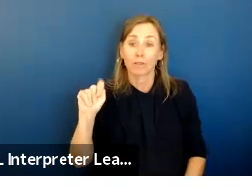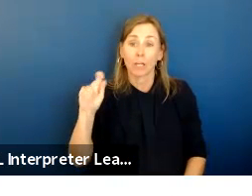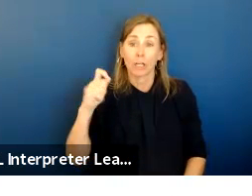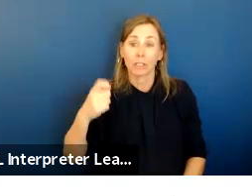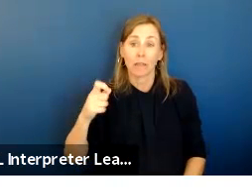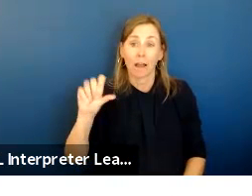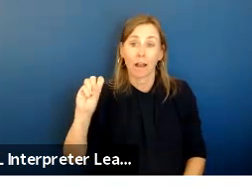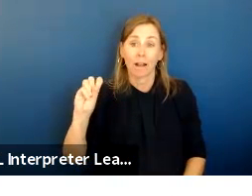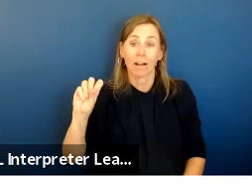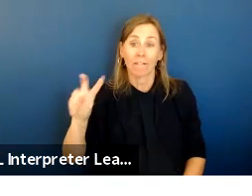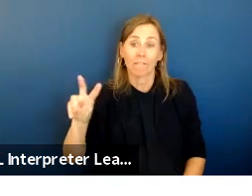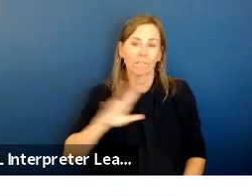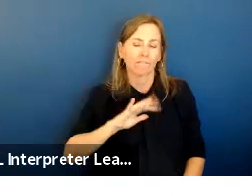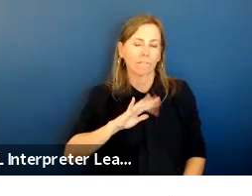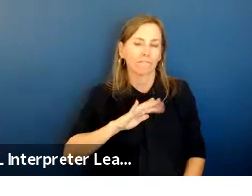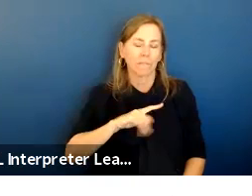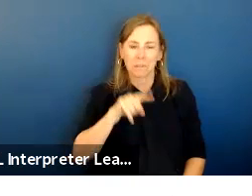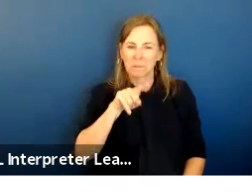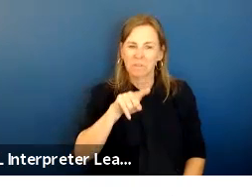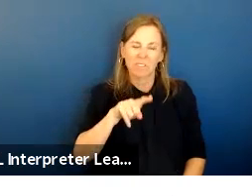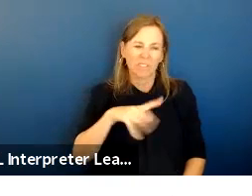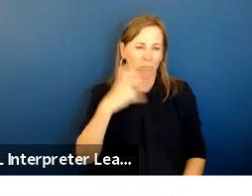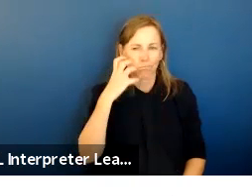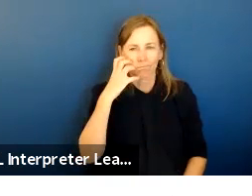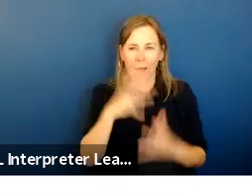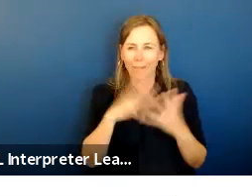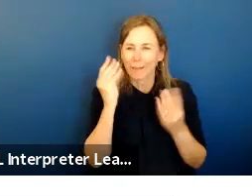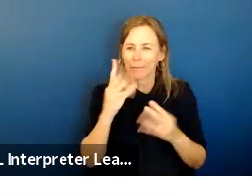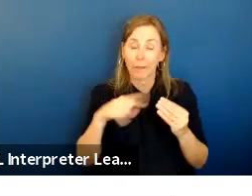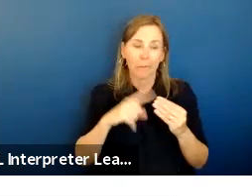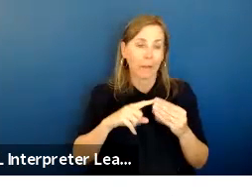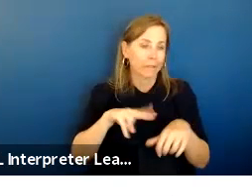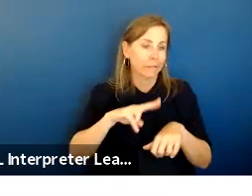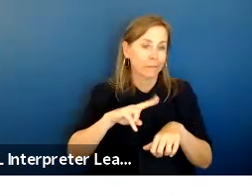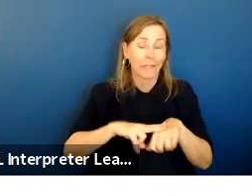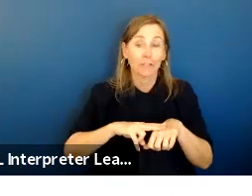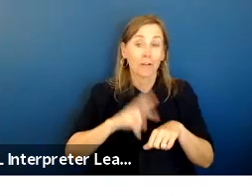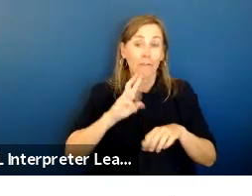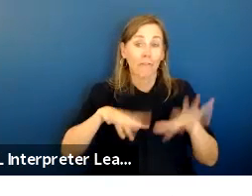and everything you want to find out about the National Flood Insurance Program.